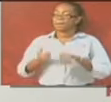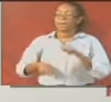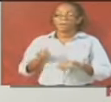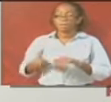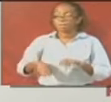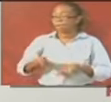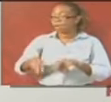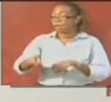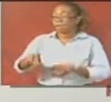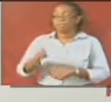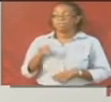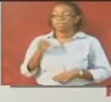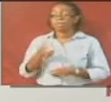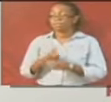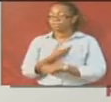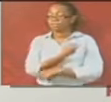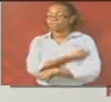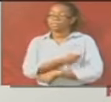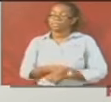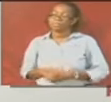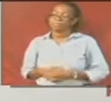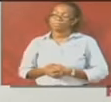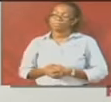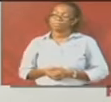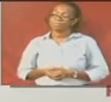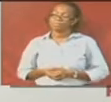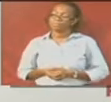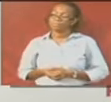the vaccination rollout continue.